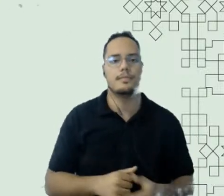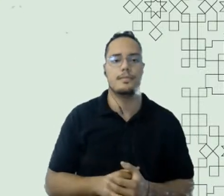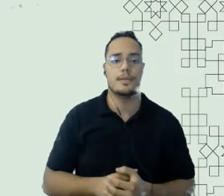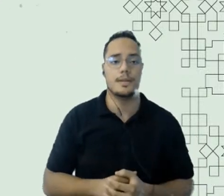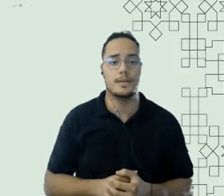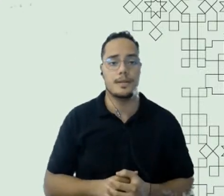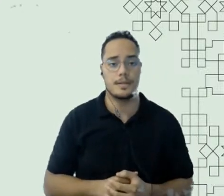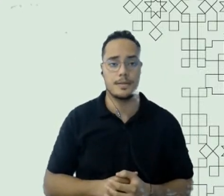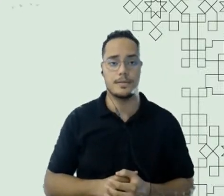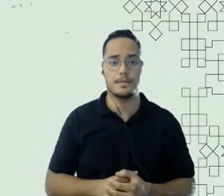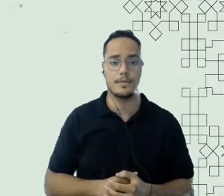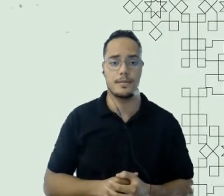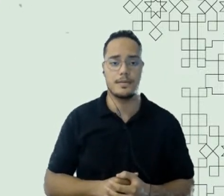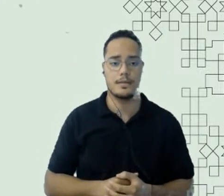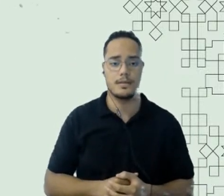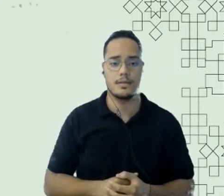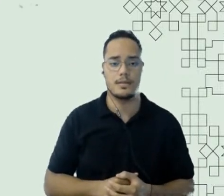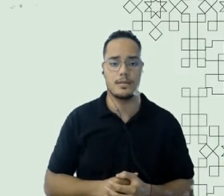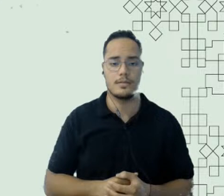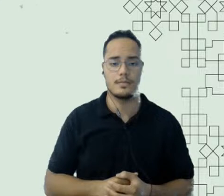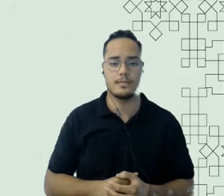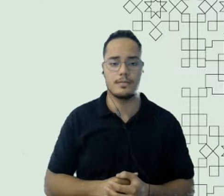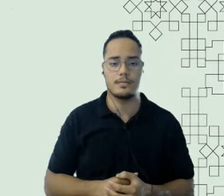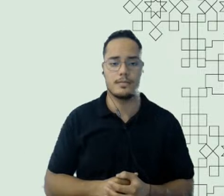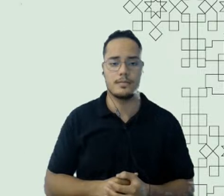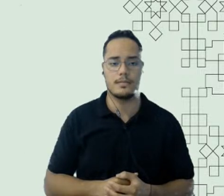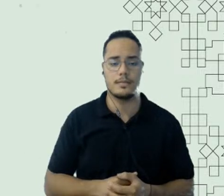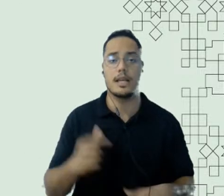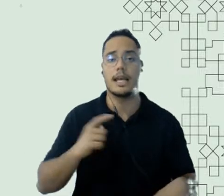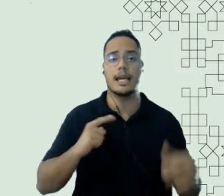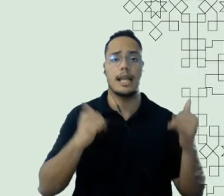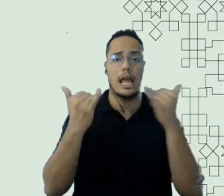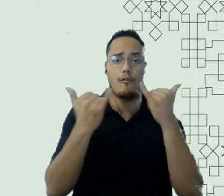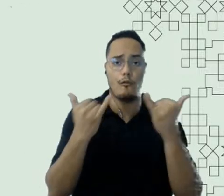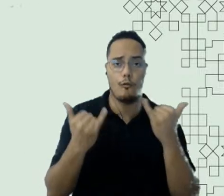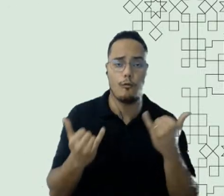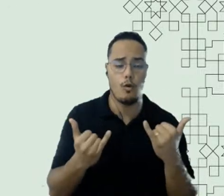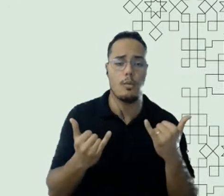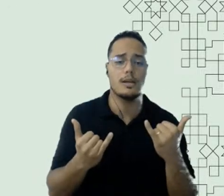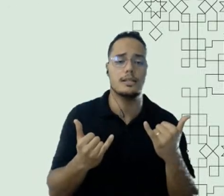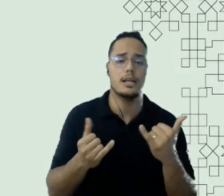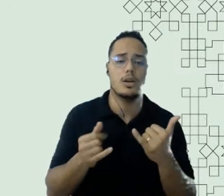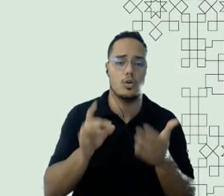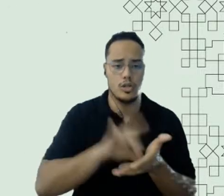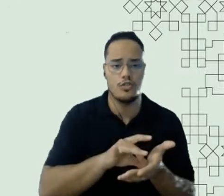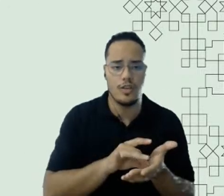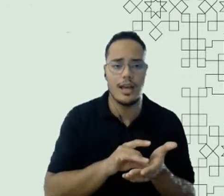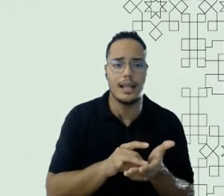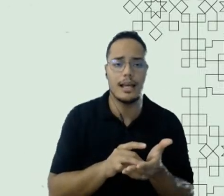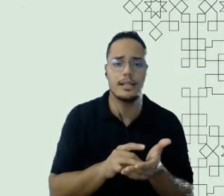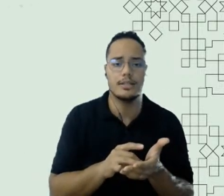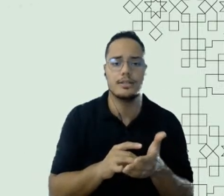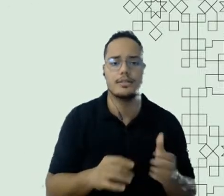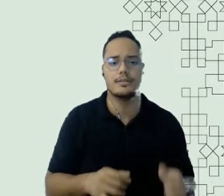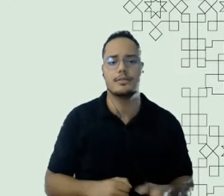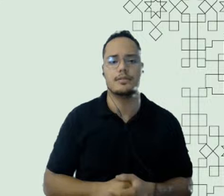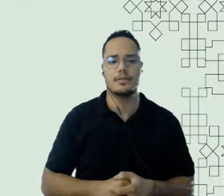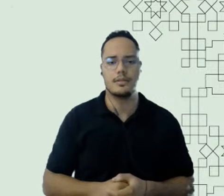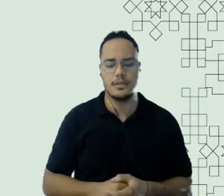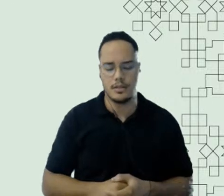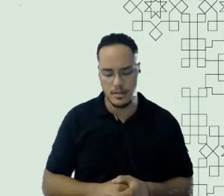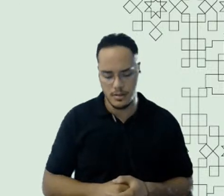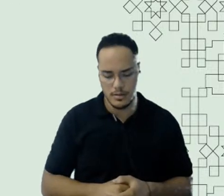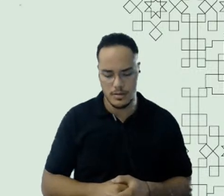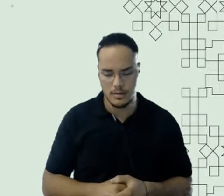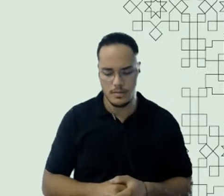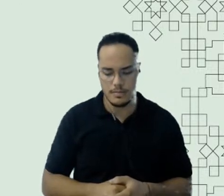that freedom of expression and legitimate content cannot be available online. And it says also that